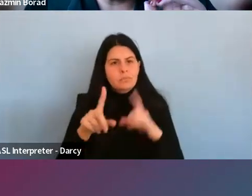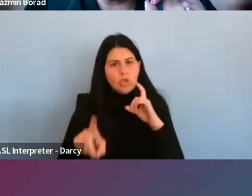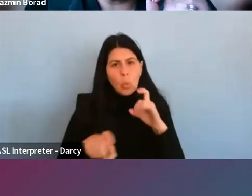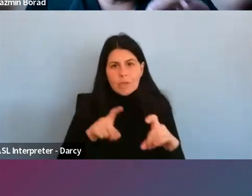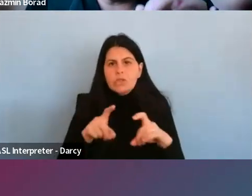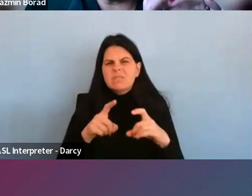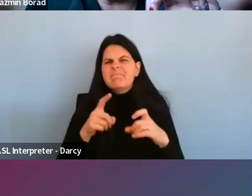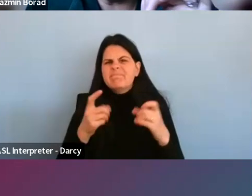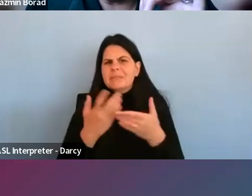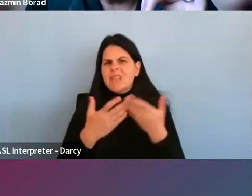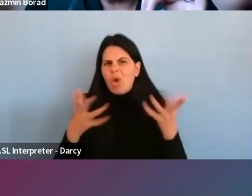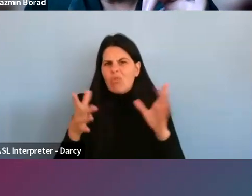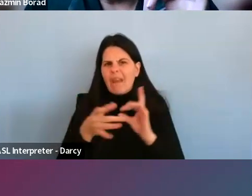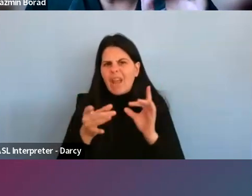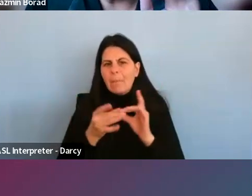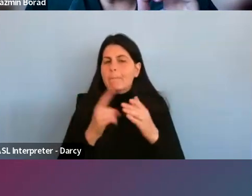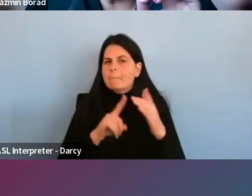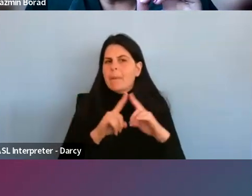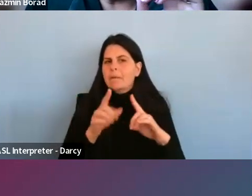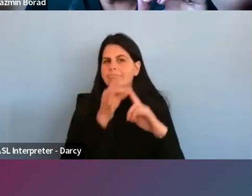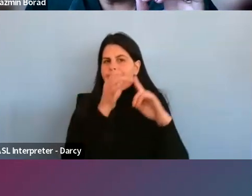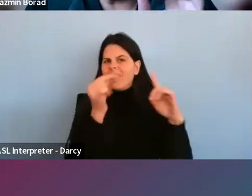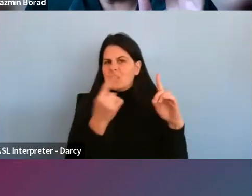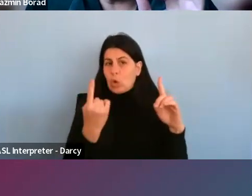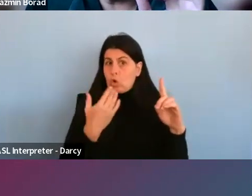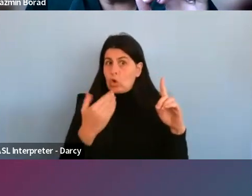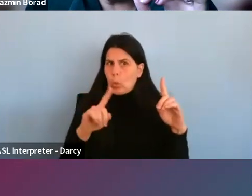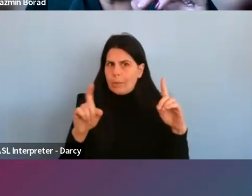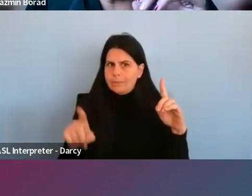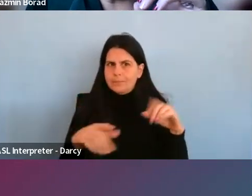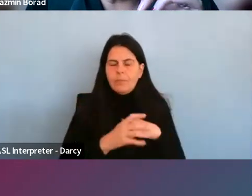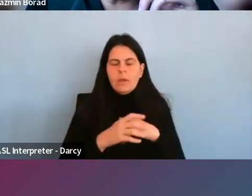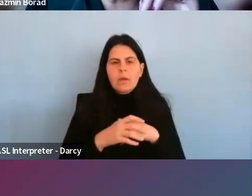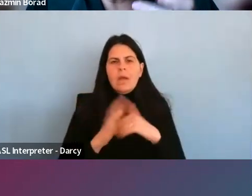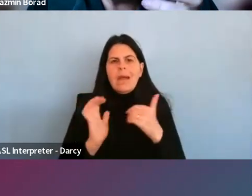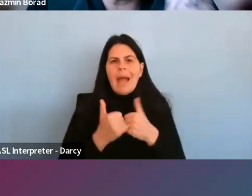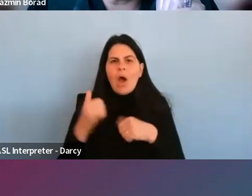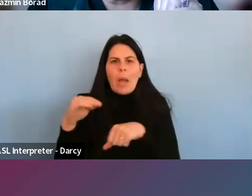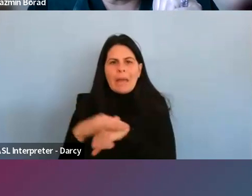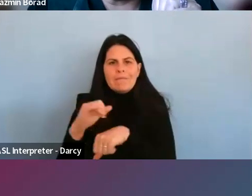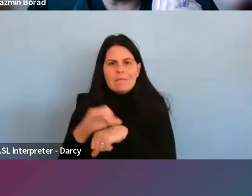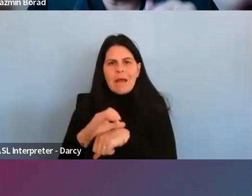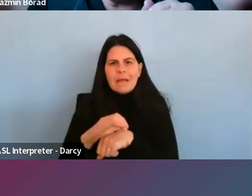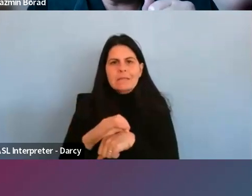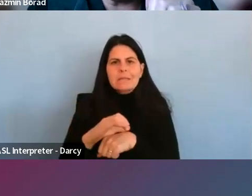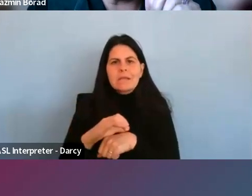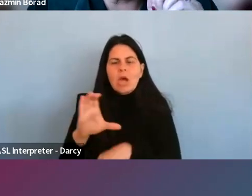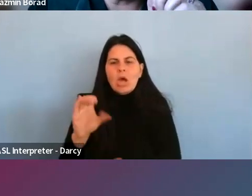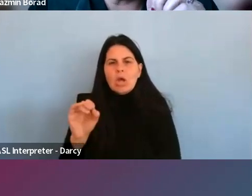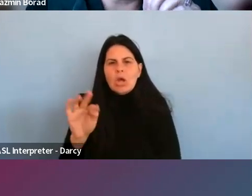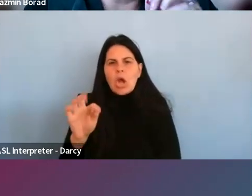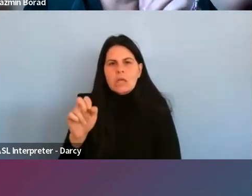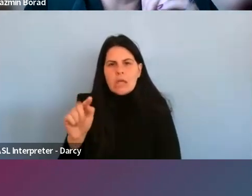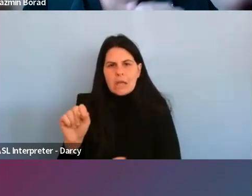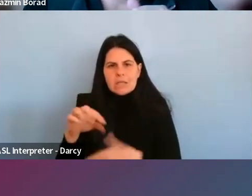but this, I thought this was a good one. How would you advise content creators to increase storylines